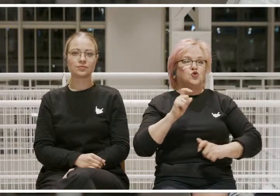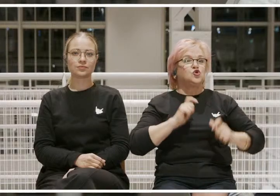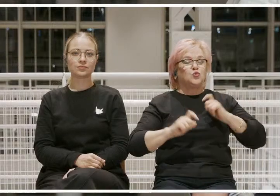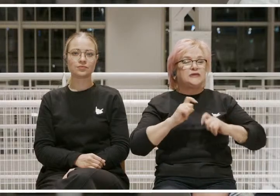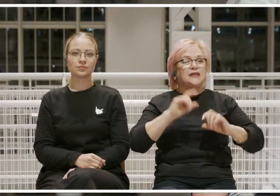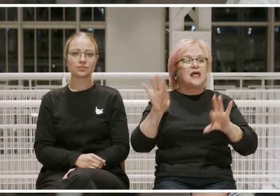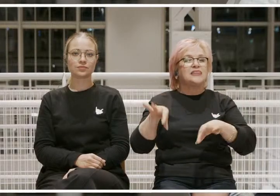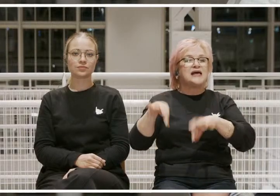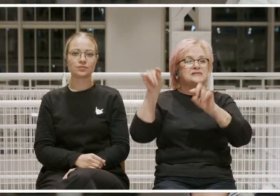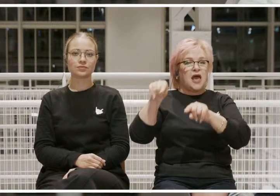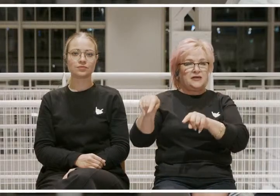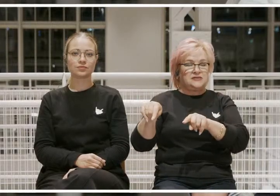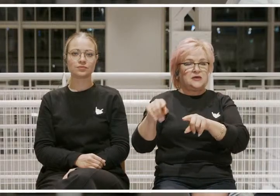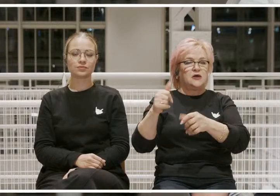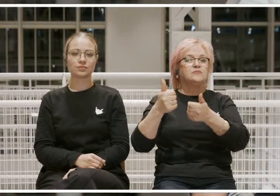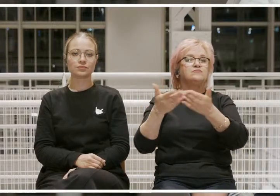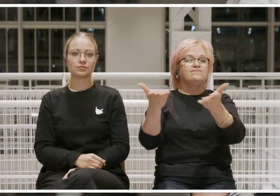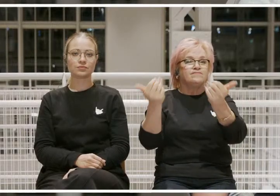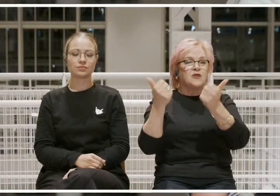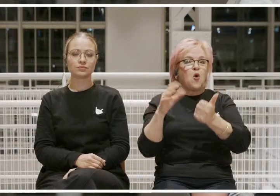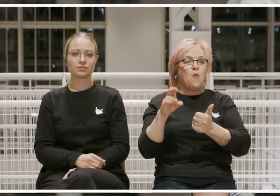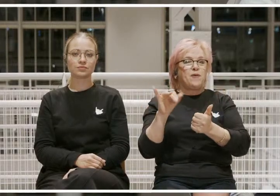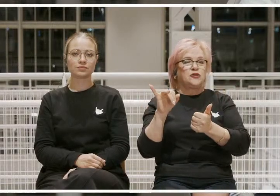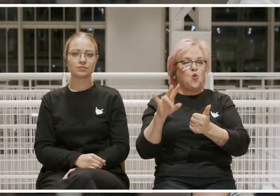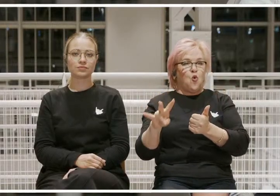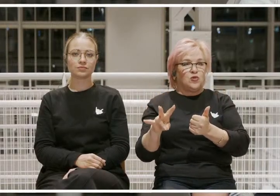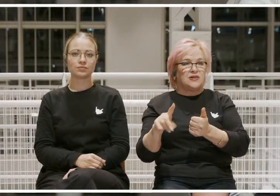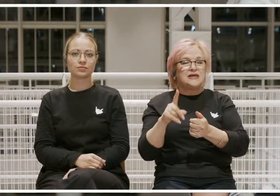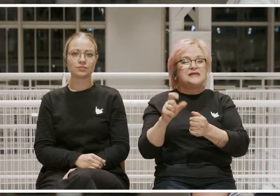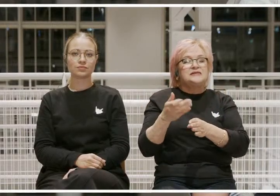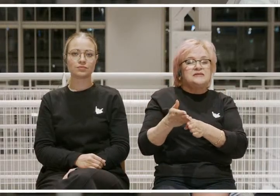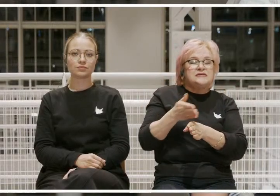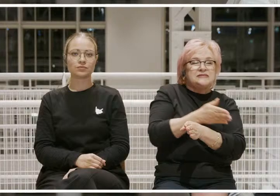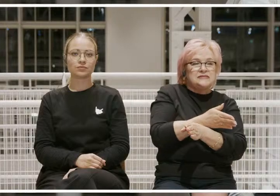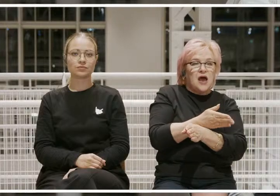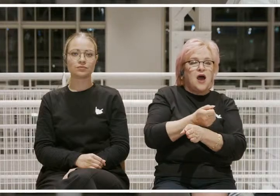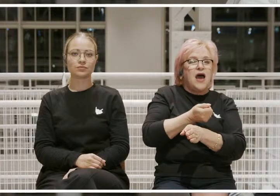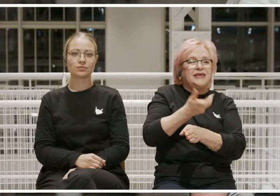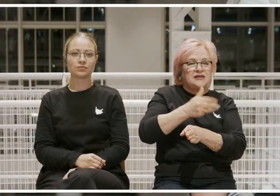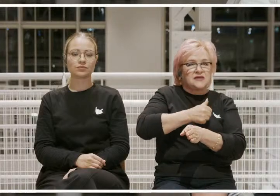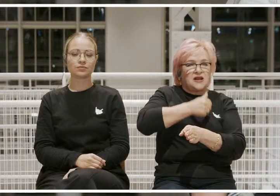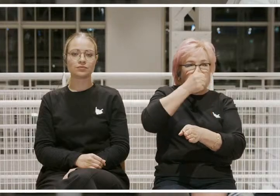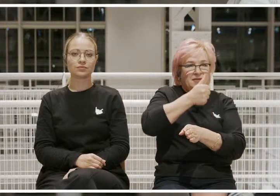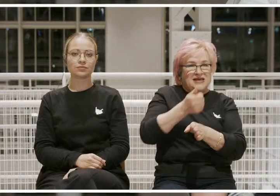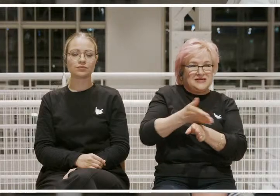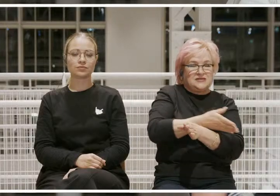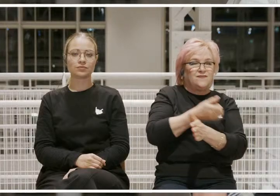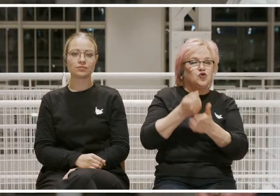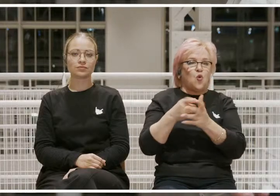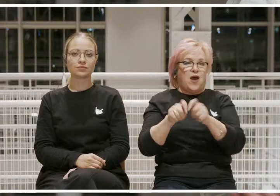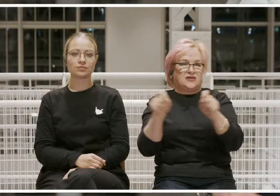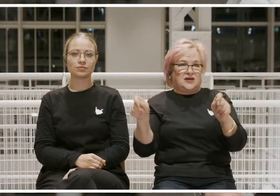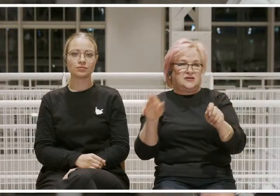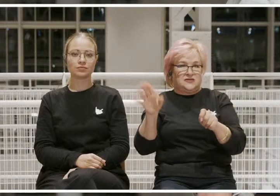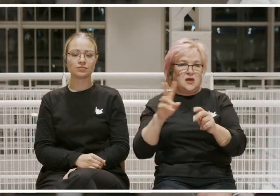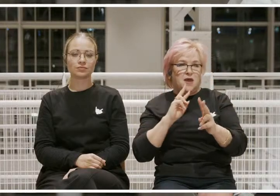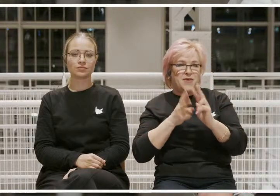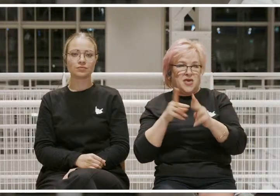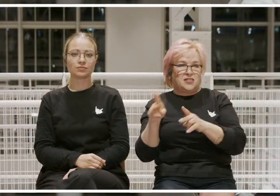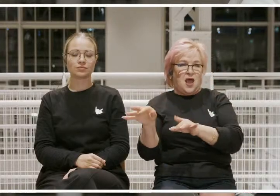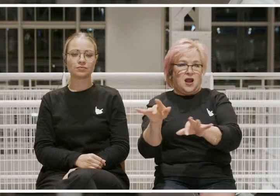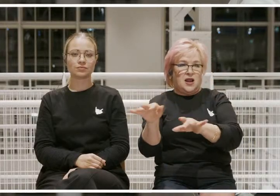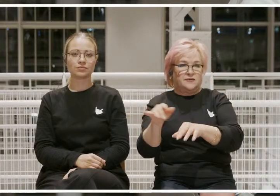some months prior to the opening. And in the summer of the